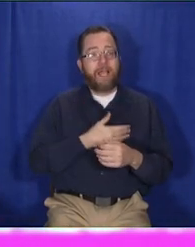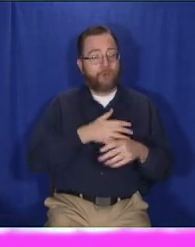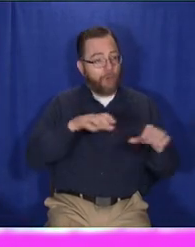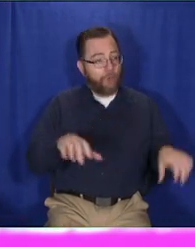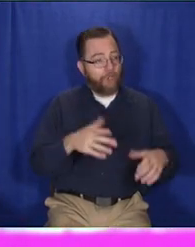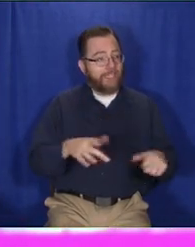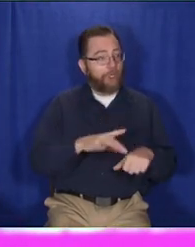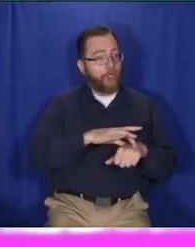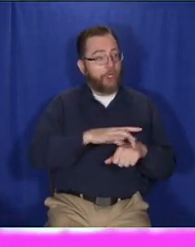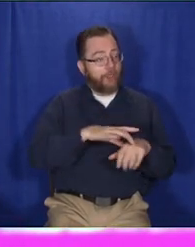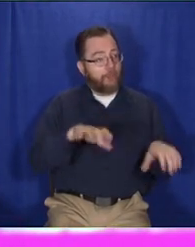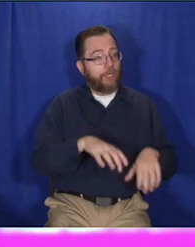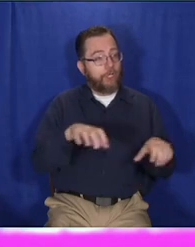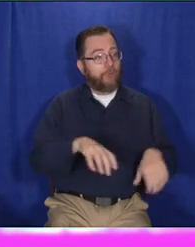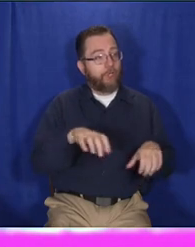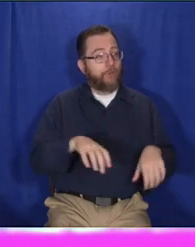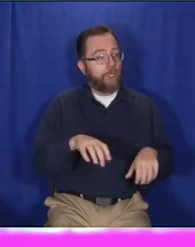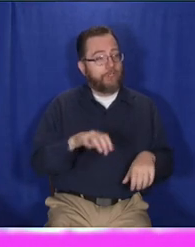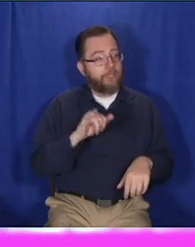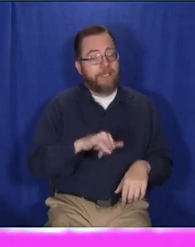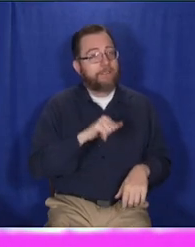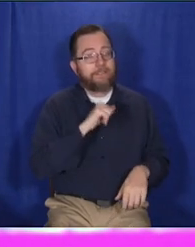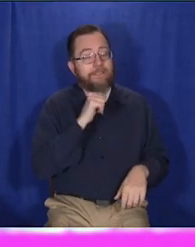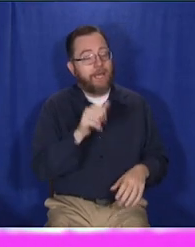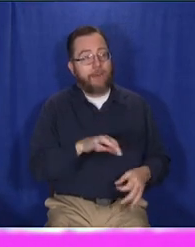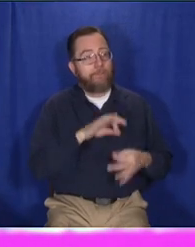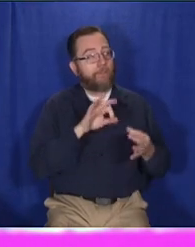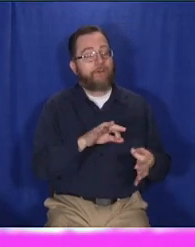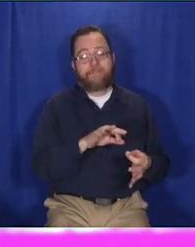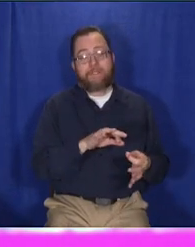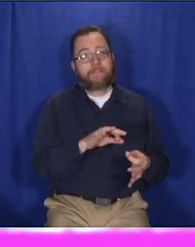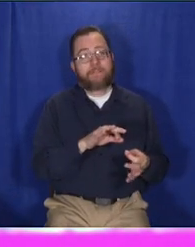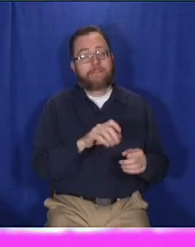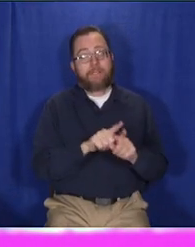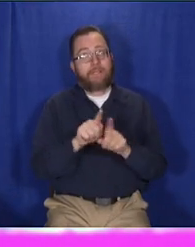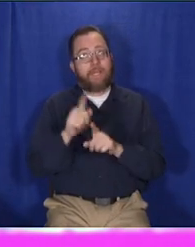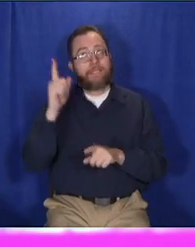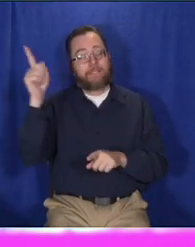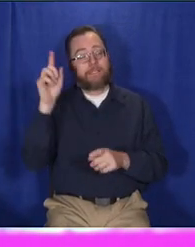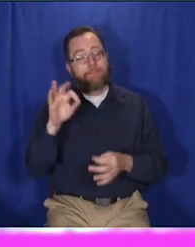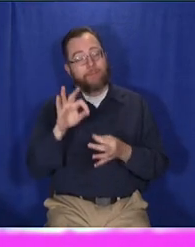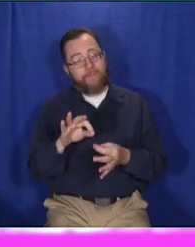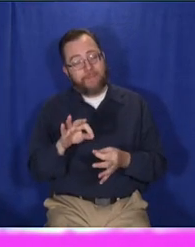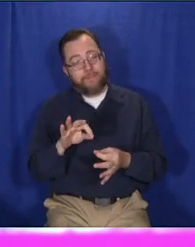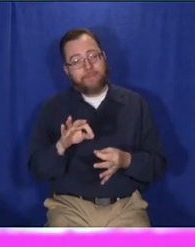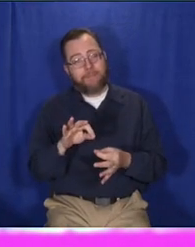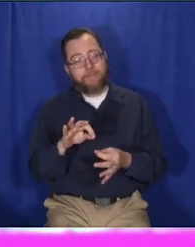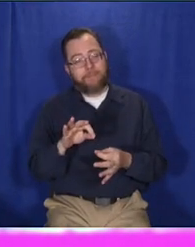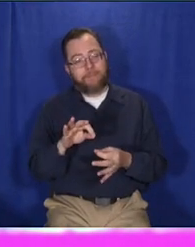not perfect works. Your heart knows that. My heart knows that. And if we